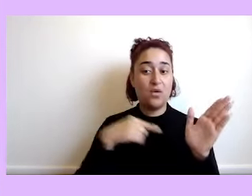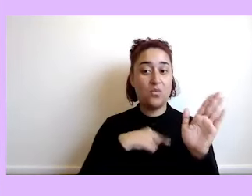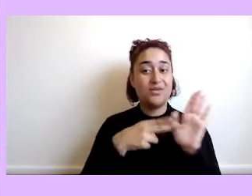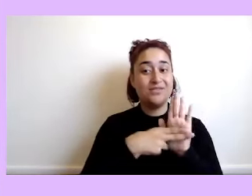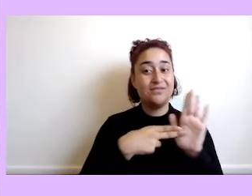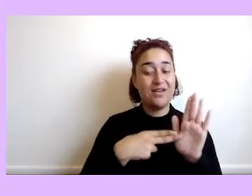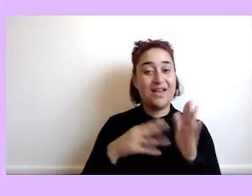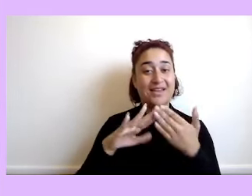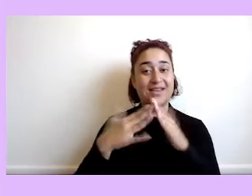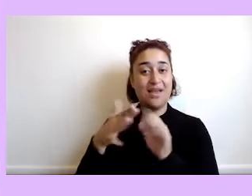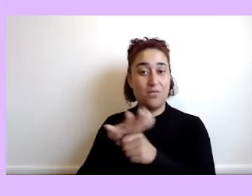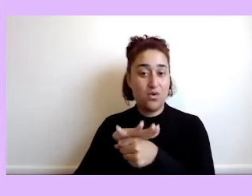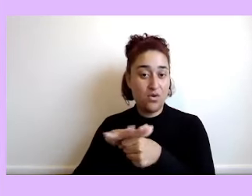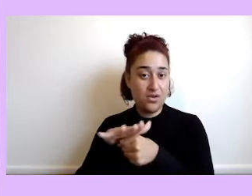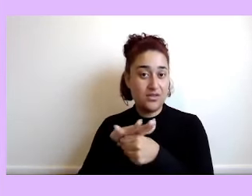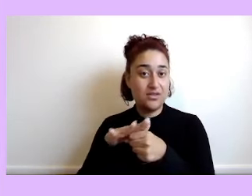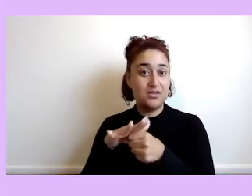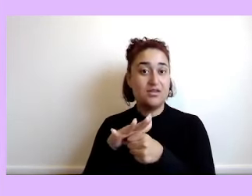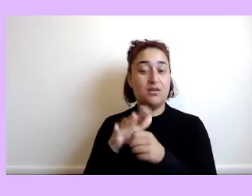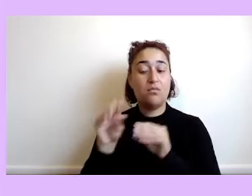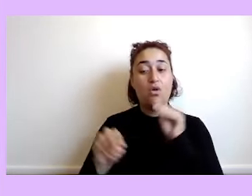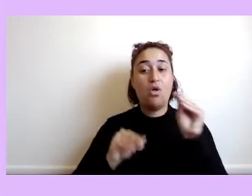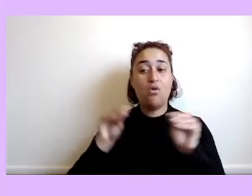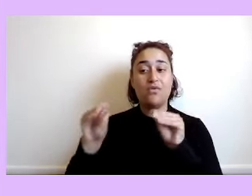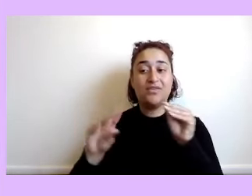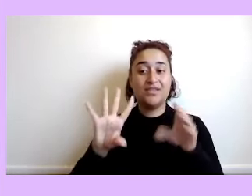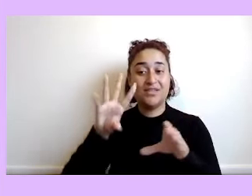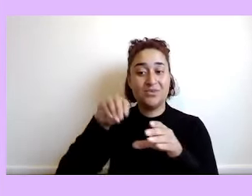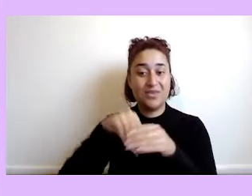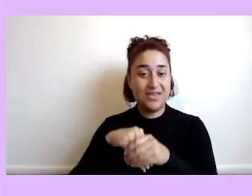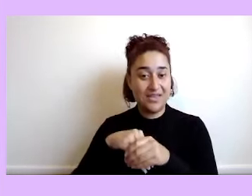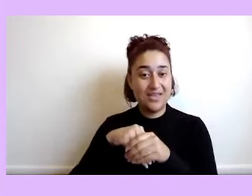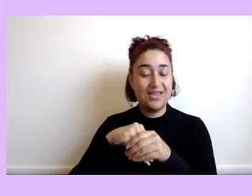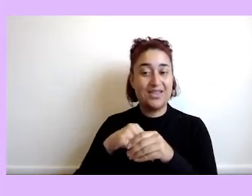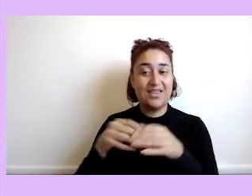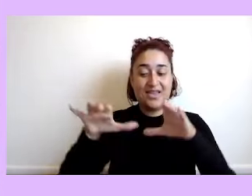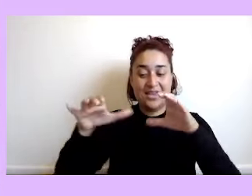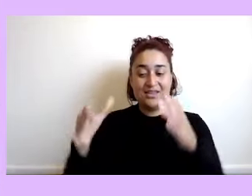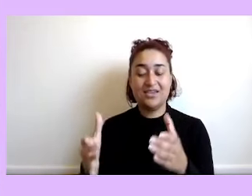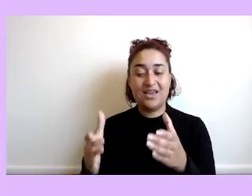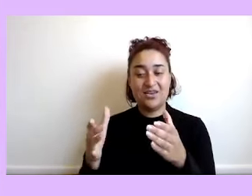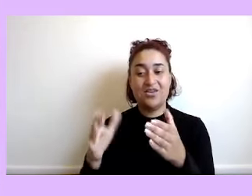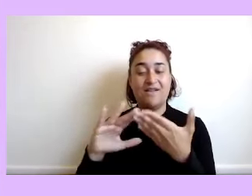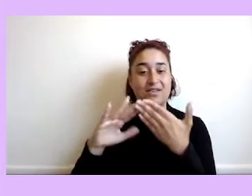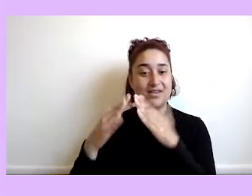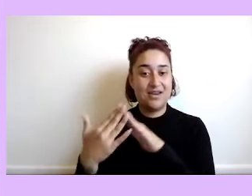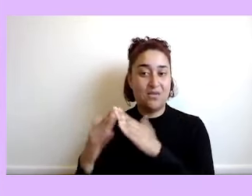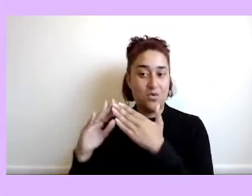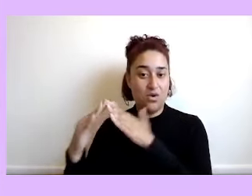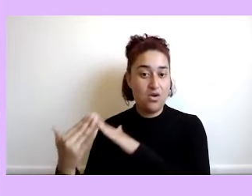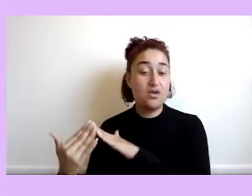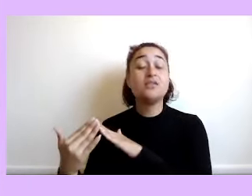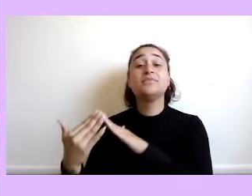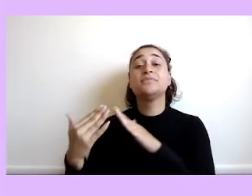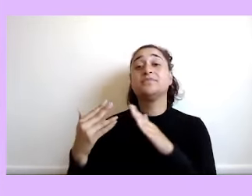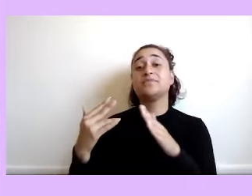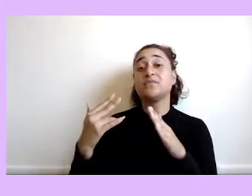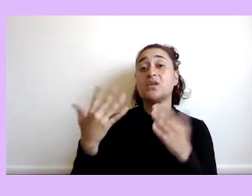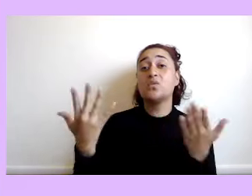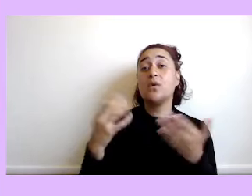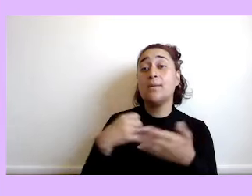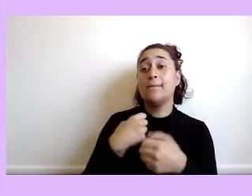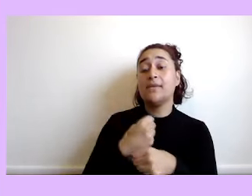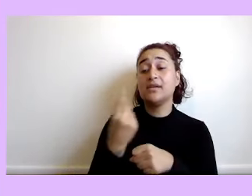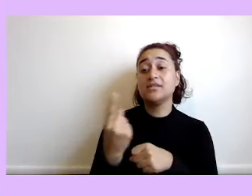neighborhood and put all of those things within the container of neighborhood, because essentially what makes someone a neighbor